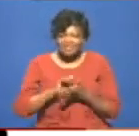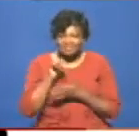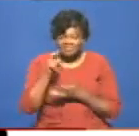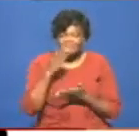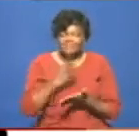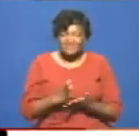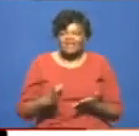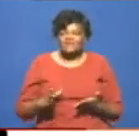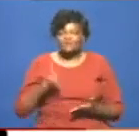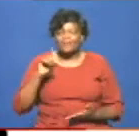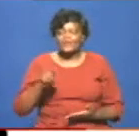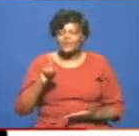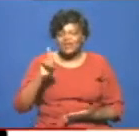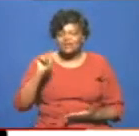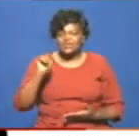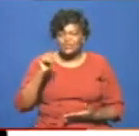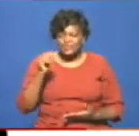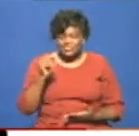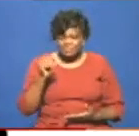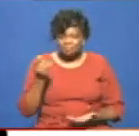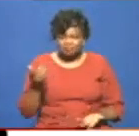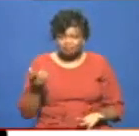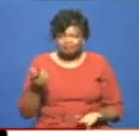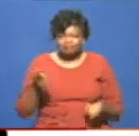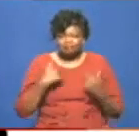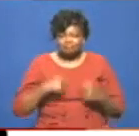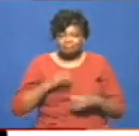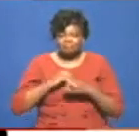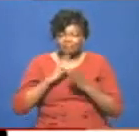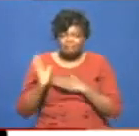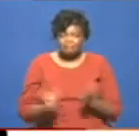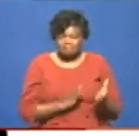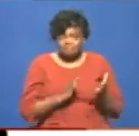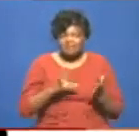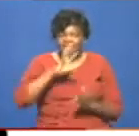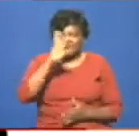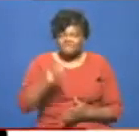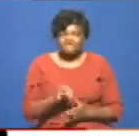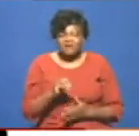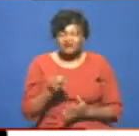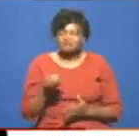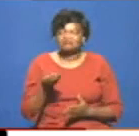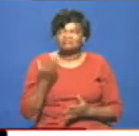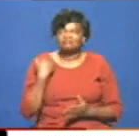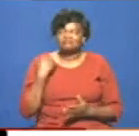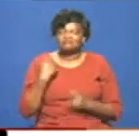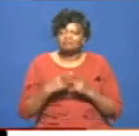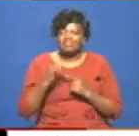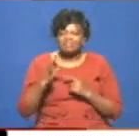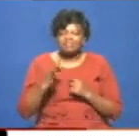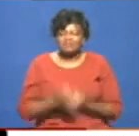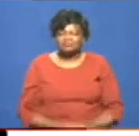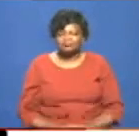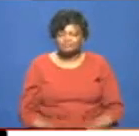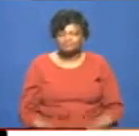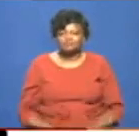the 1.1 trillion shillings Chinese investment plan in Africa over the next 3 years. Zhu made the